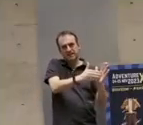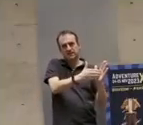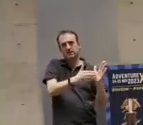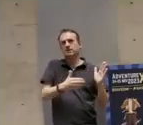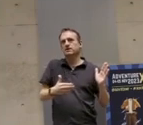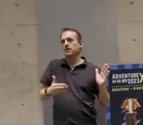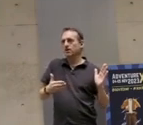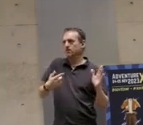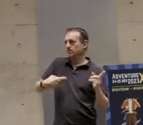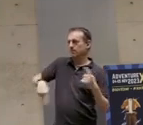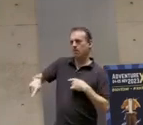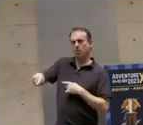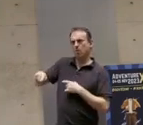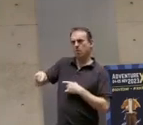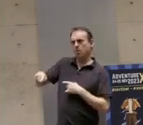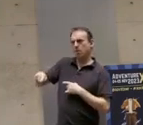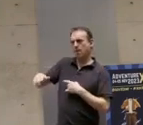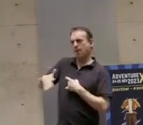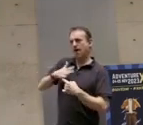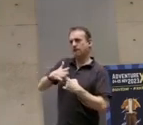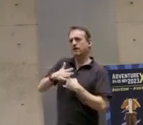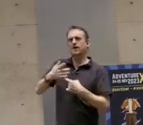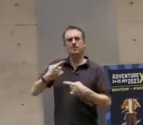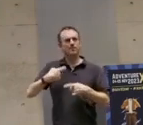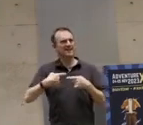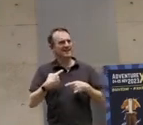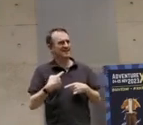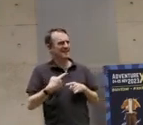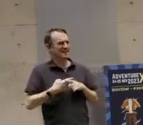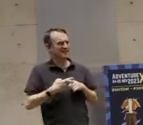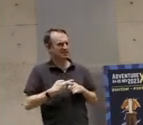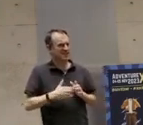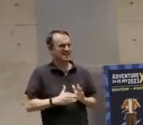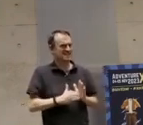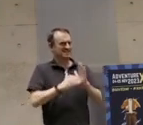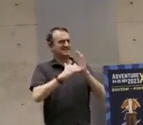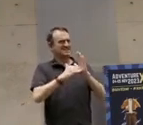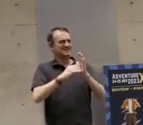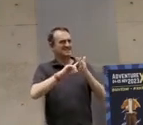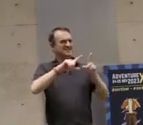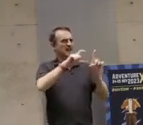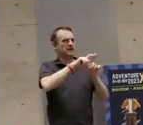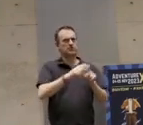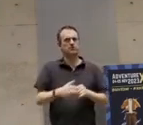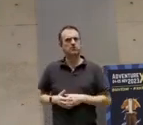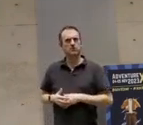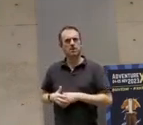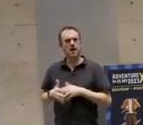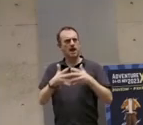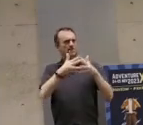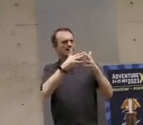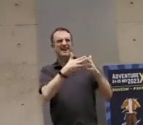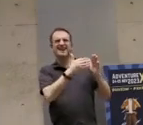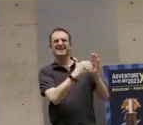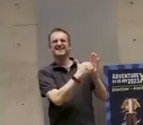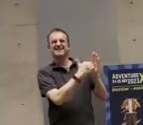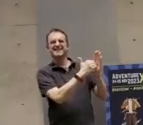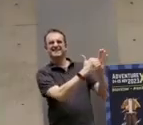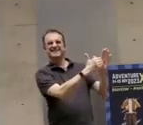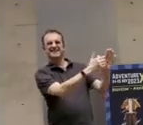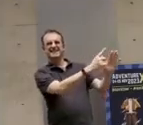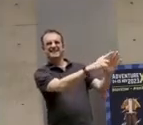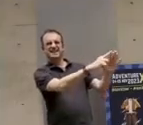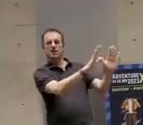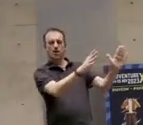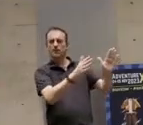laugh at me. But we're English. It's Z. It's not Z. But anyway... Anyway, I did promise her that I would